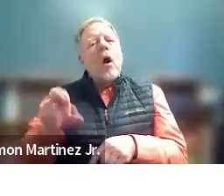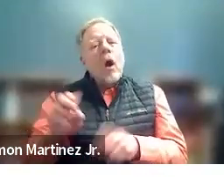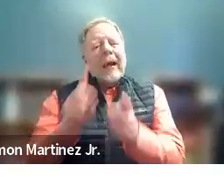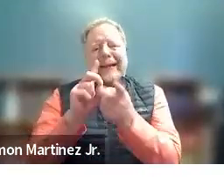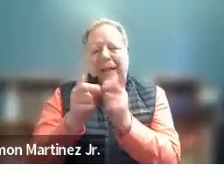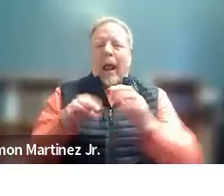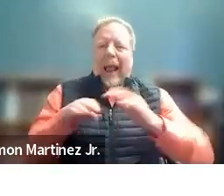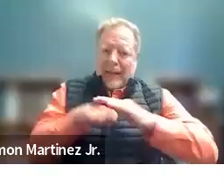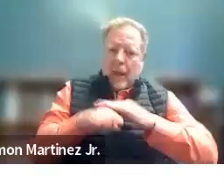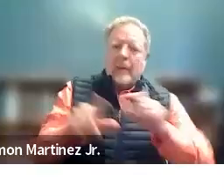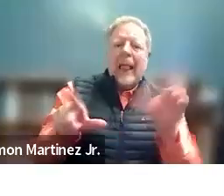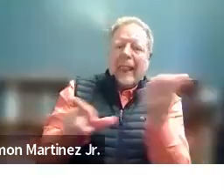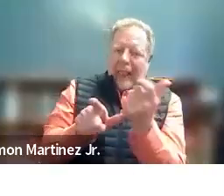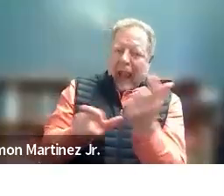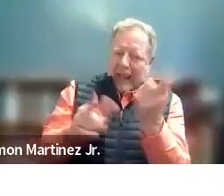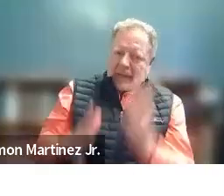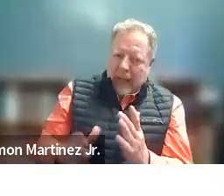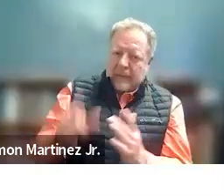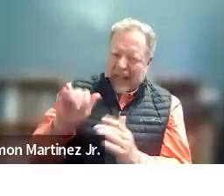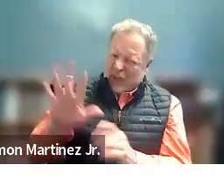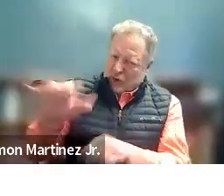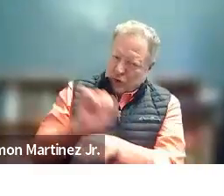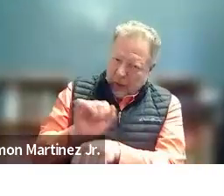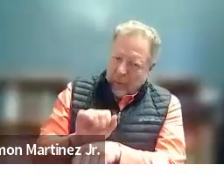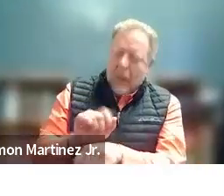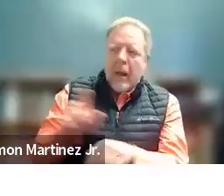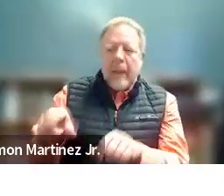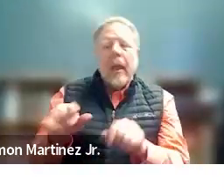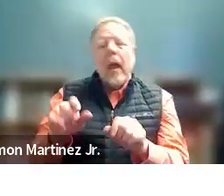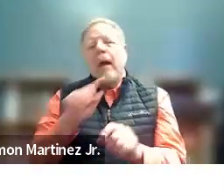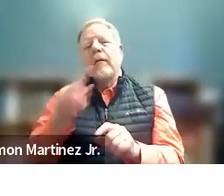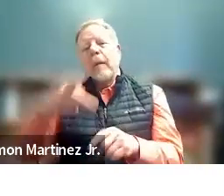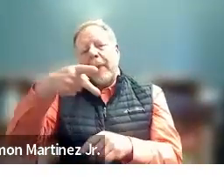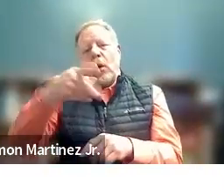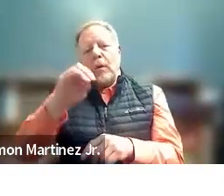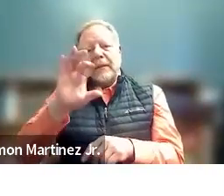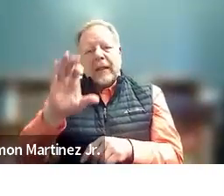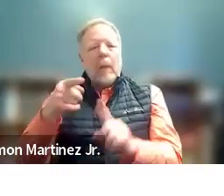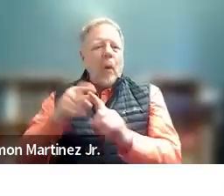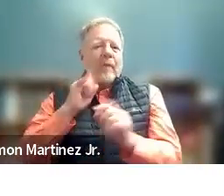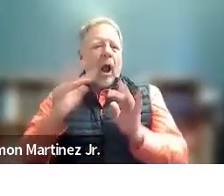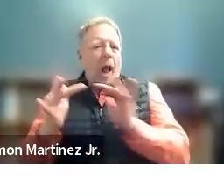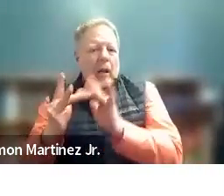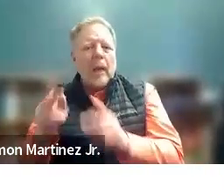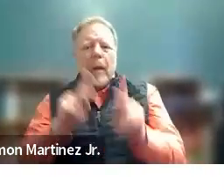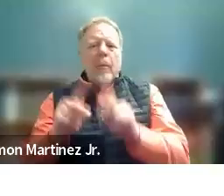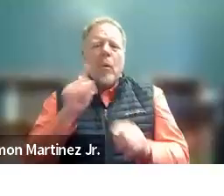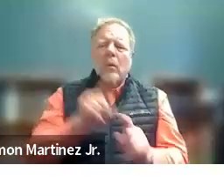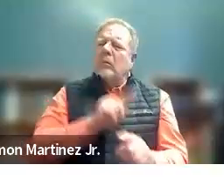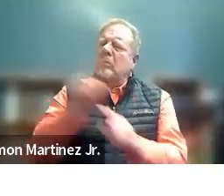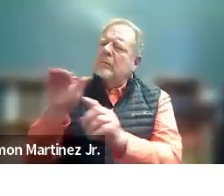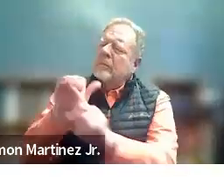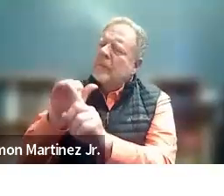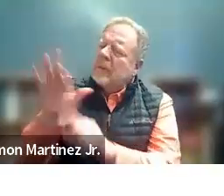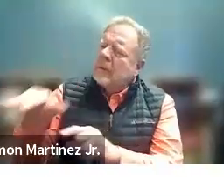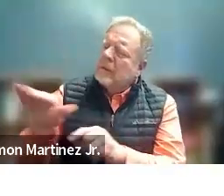digital accessibility liaison and they are our point of contact. Sometimes people at the law school will go to them